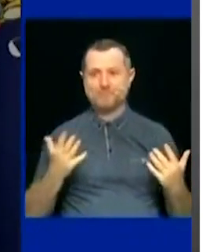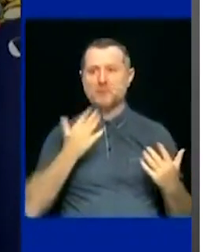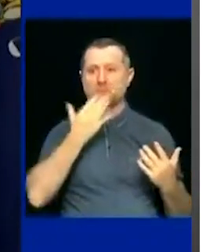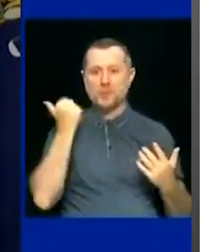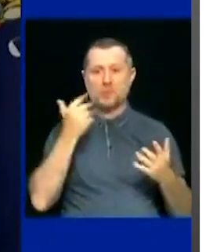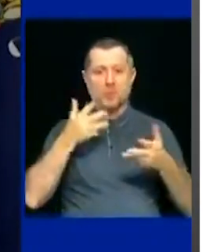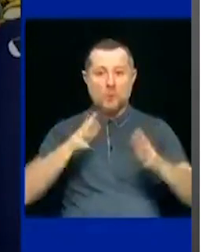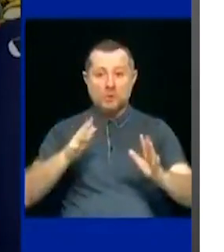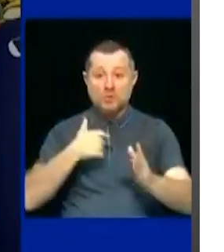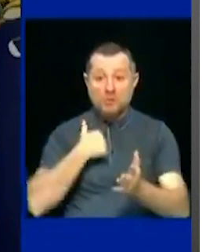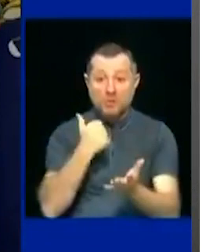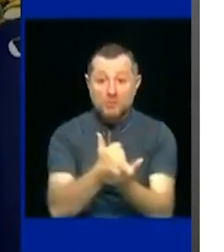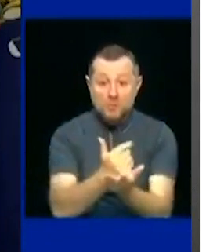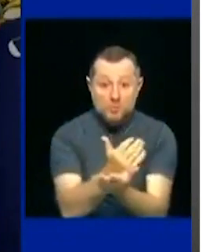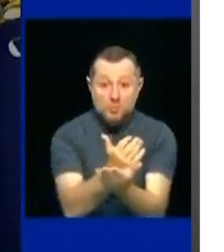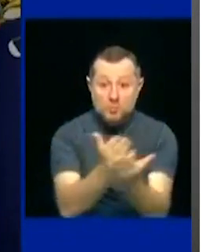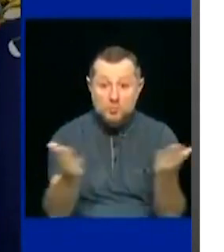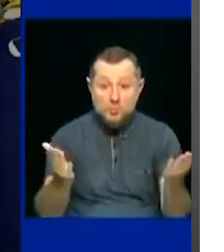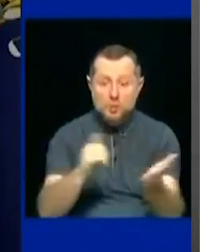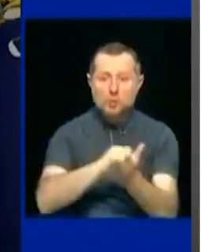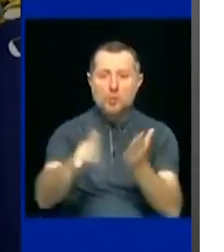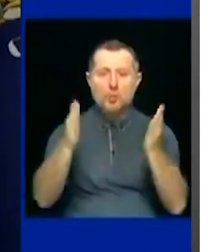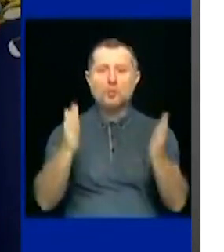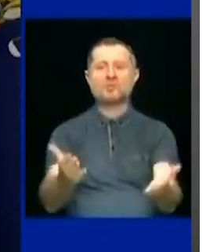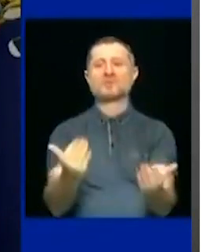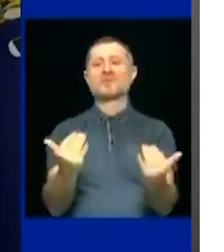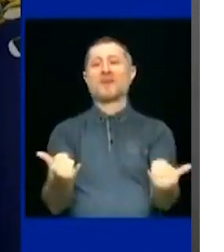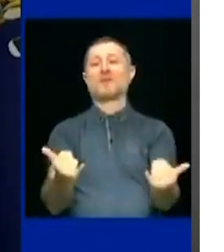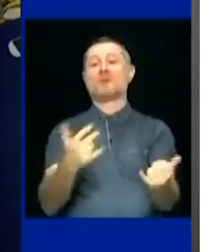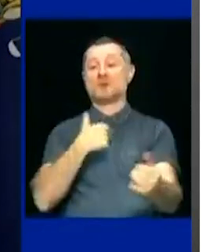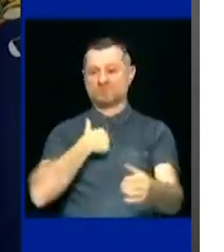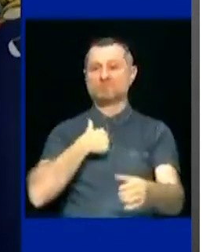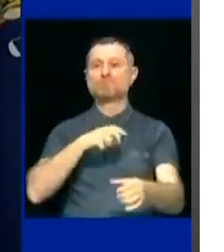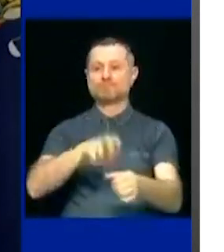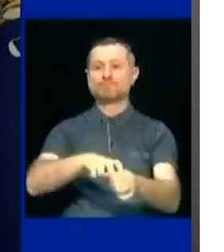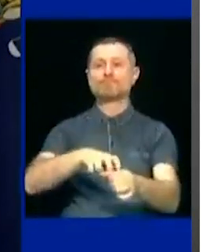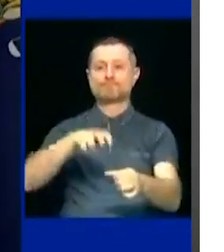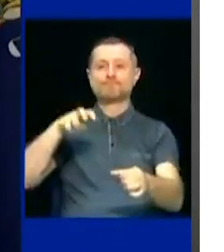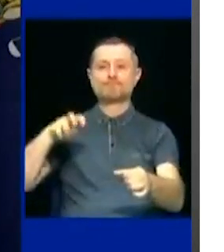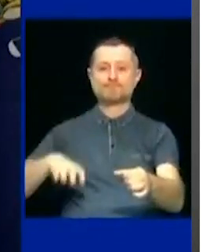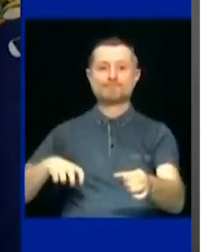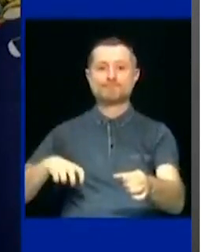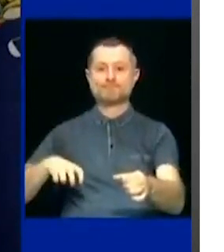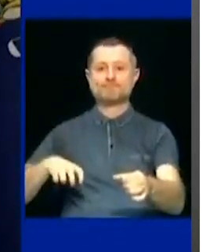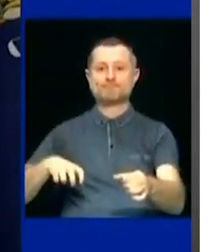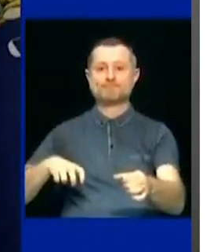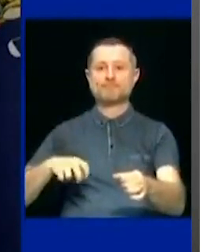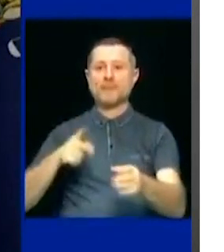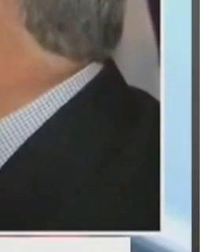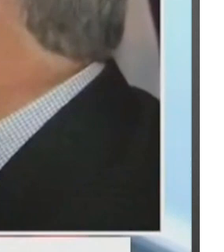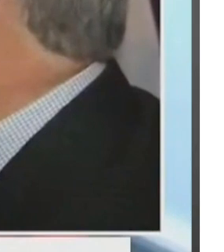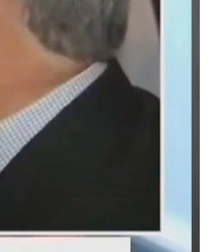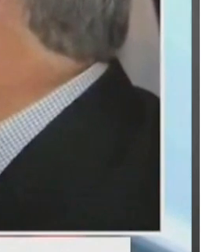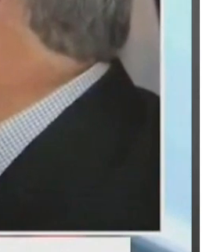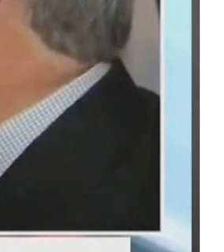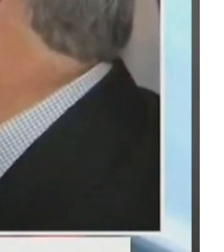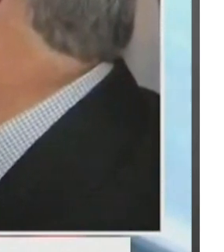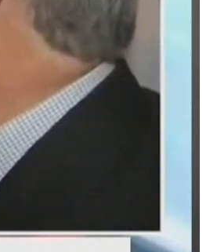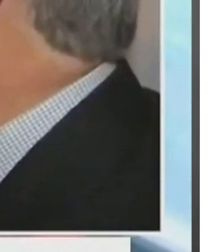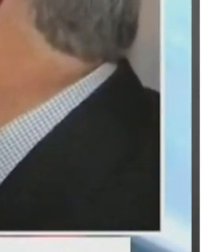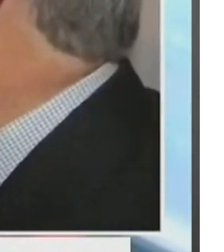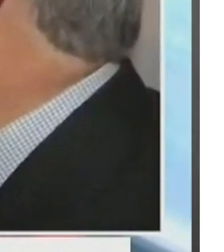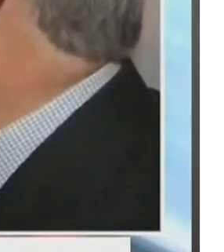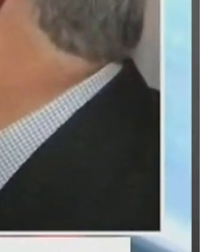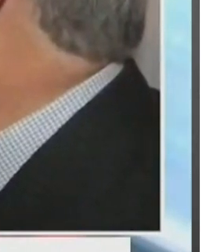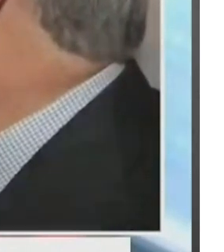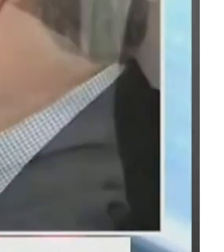can help now is if I step aside and let government get back to governing. What you just